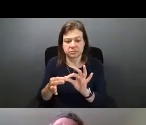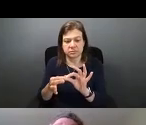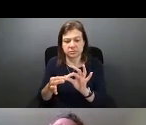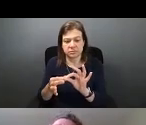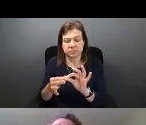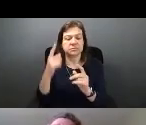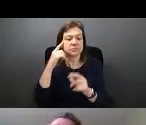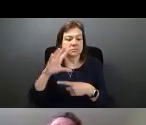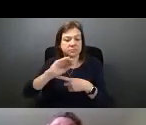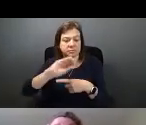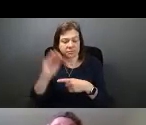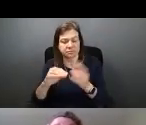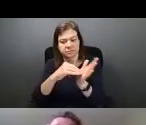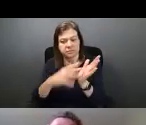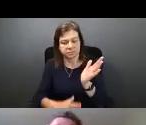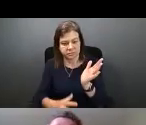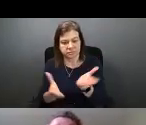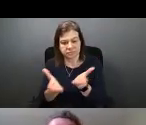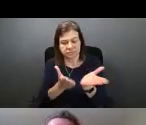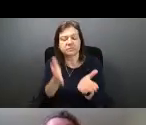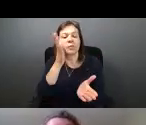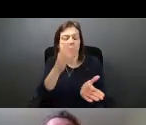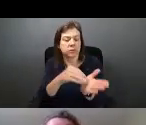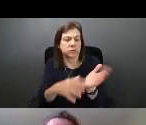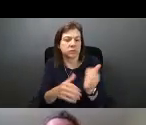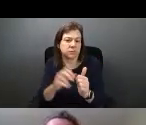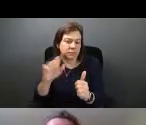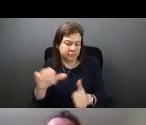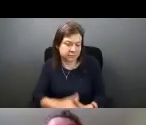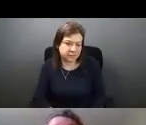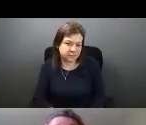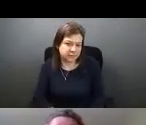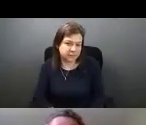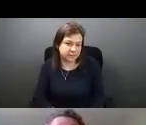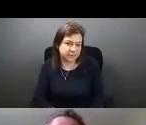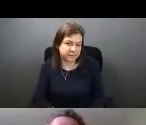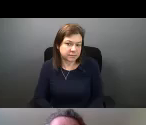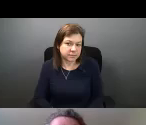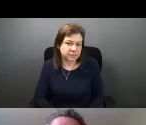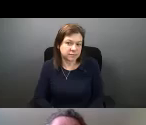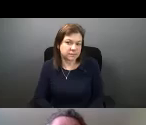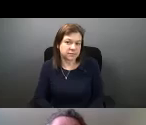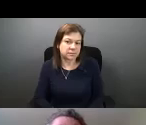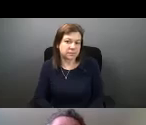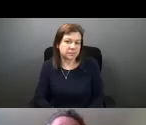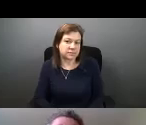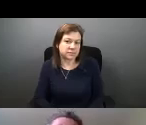because 50% of the students being served are students with disabilities.